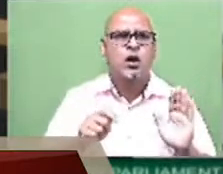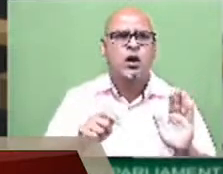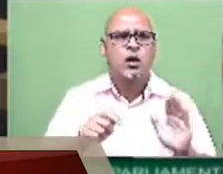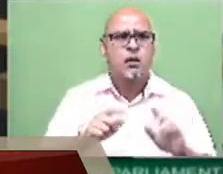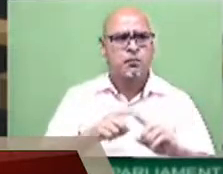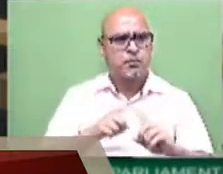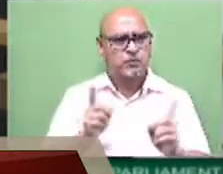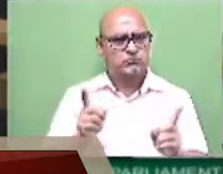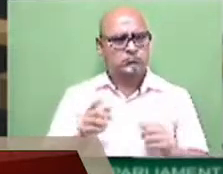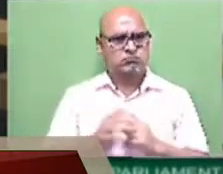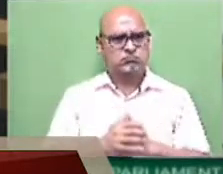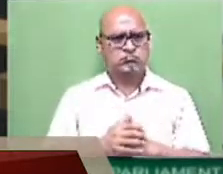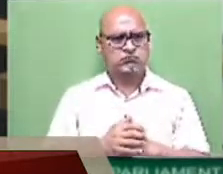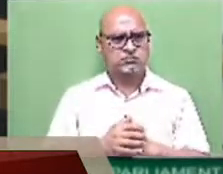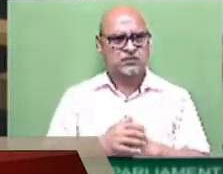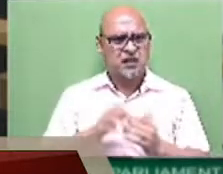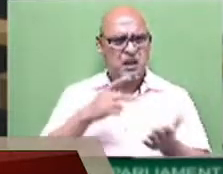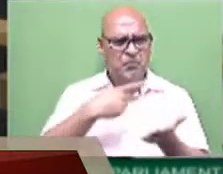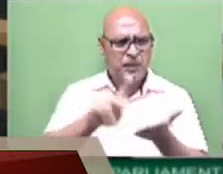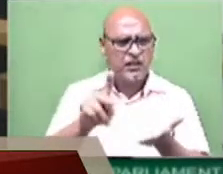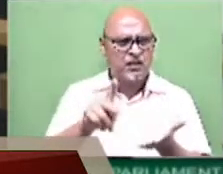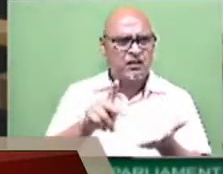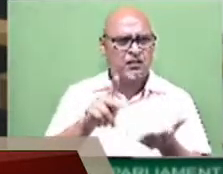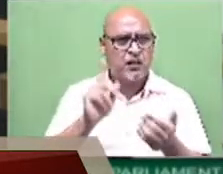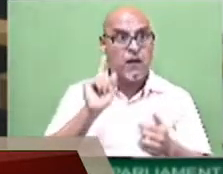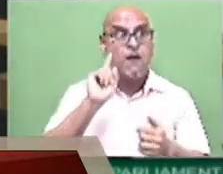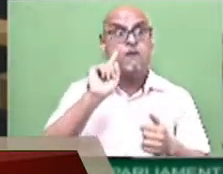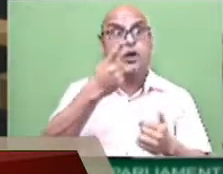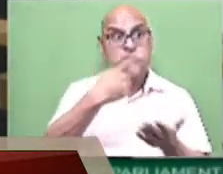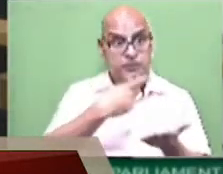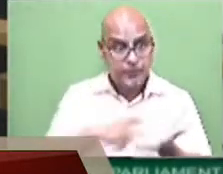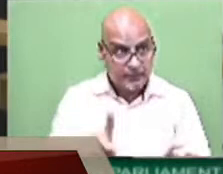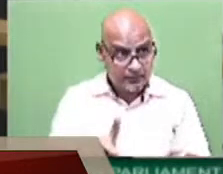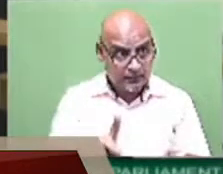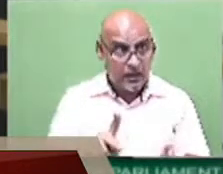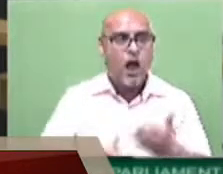then when you read on to subclause